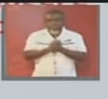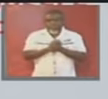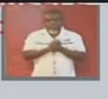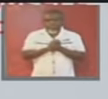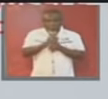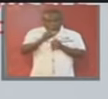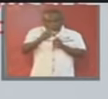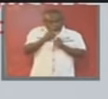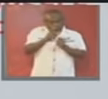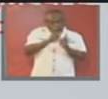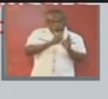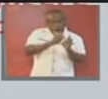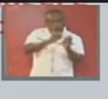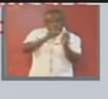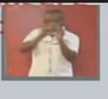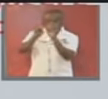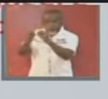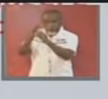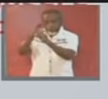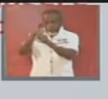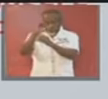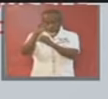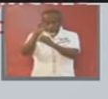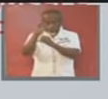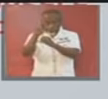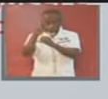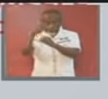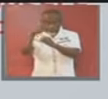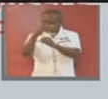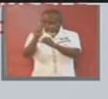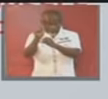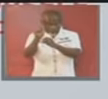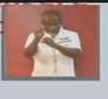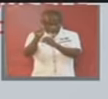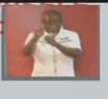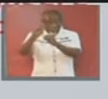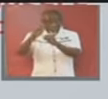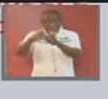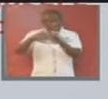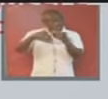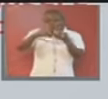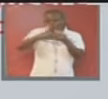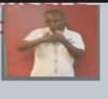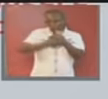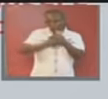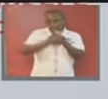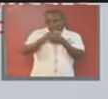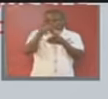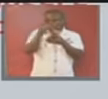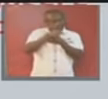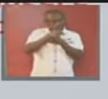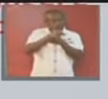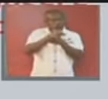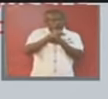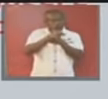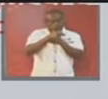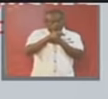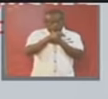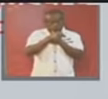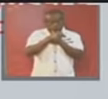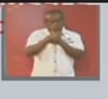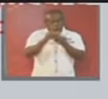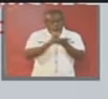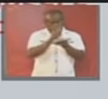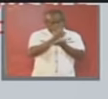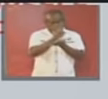CARPHA, and then those samples are in turn sent to UE St. Augustine for sequencing. It is that